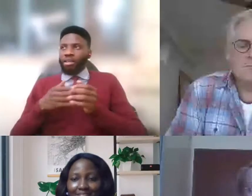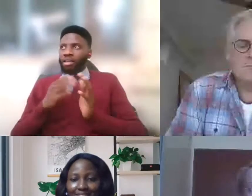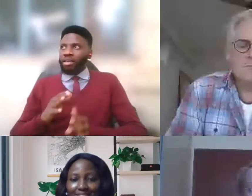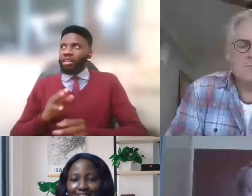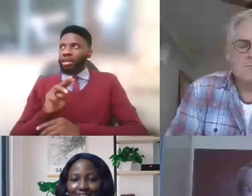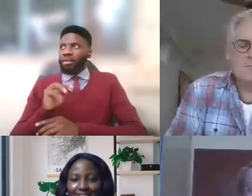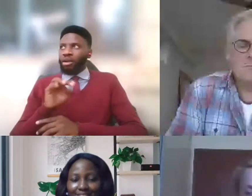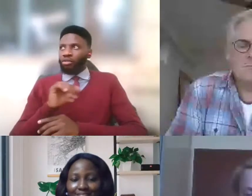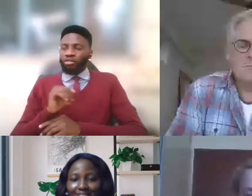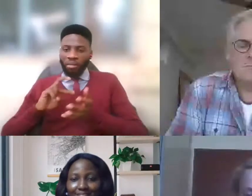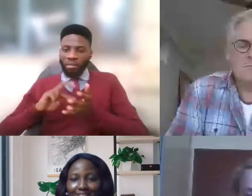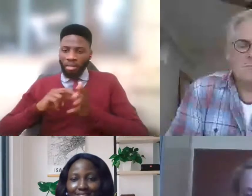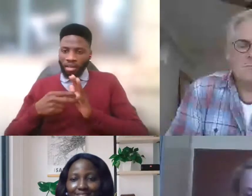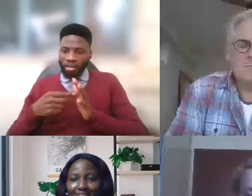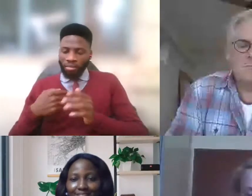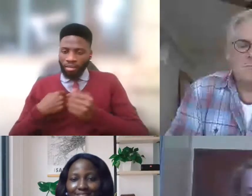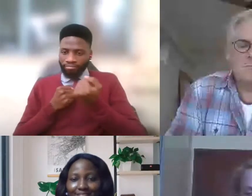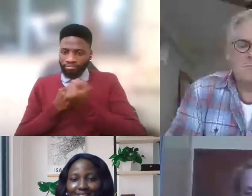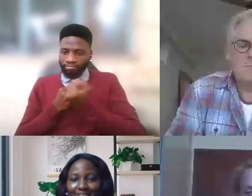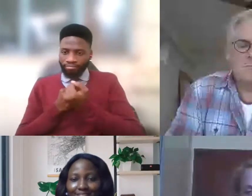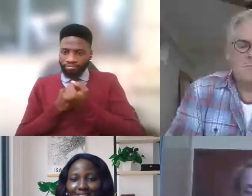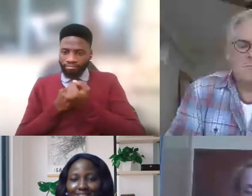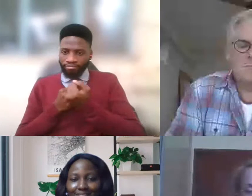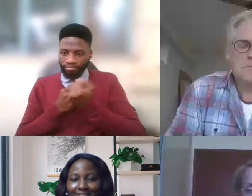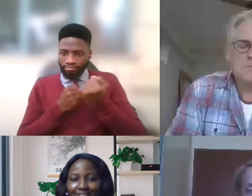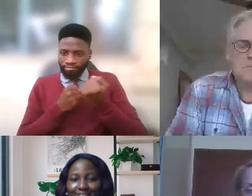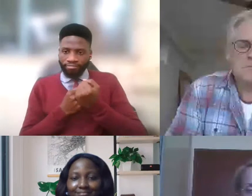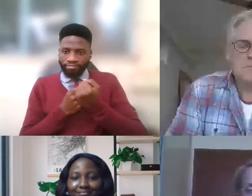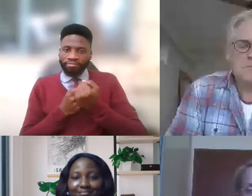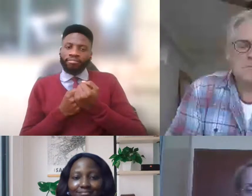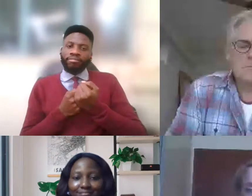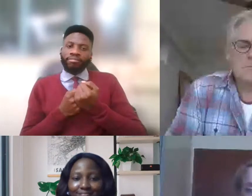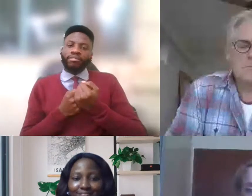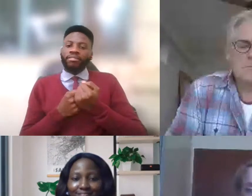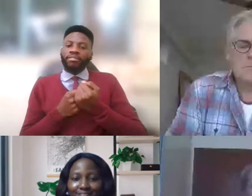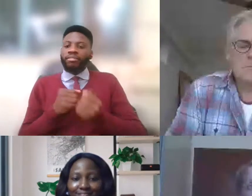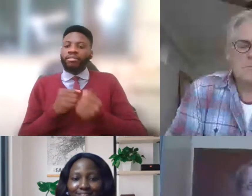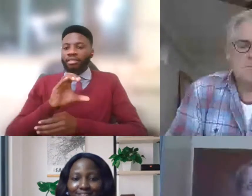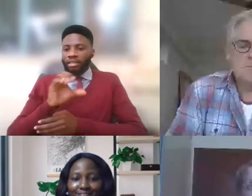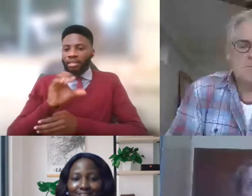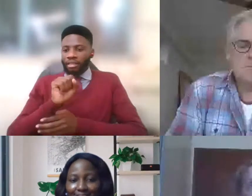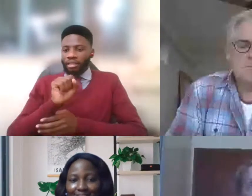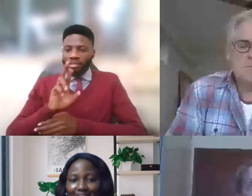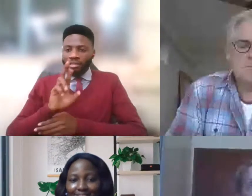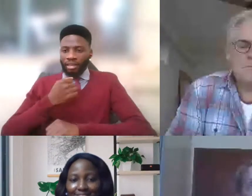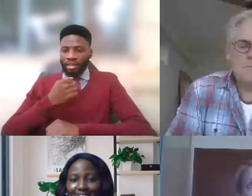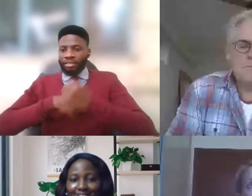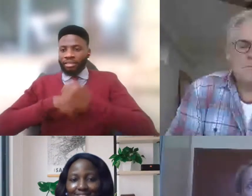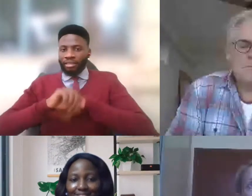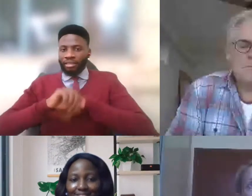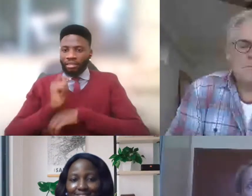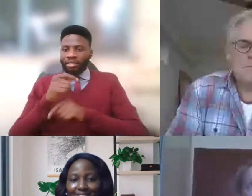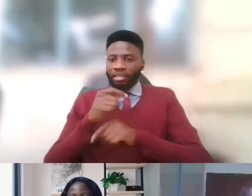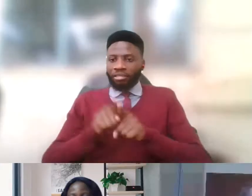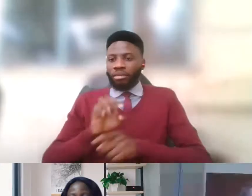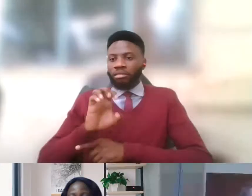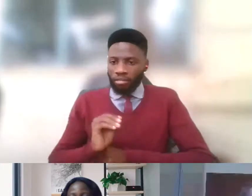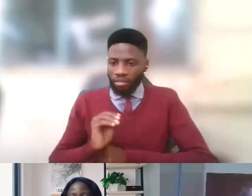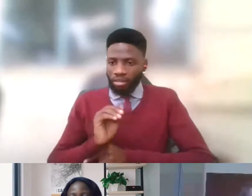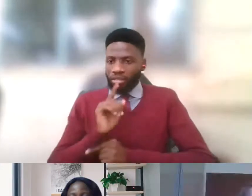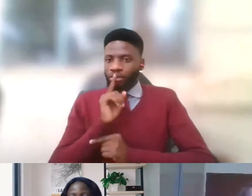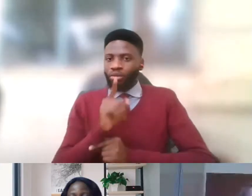technology. So as I was given the topic to talk about my career into tech, I was reflecting back on when I was